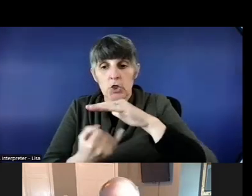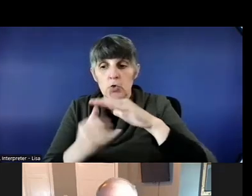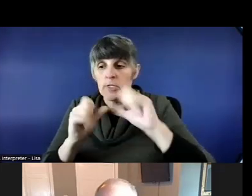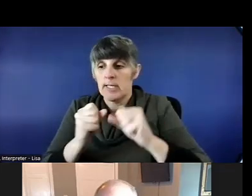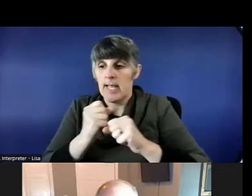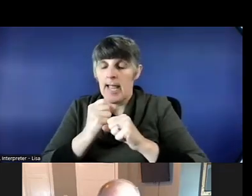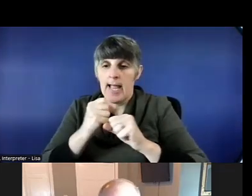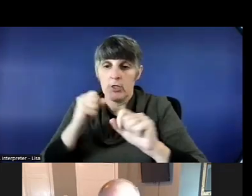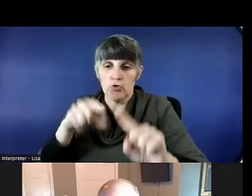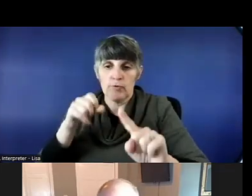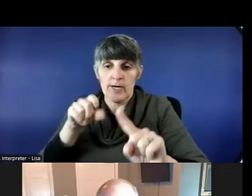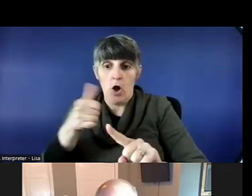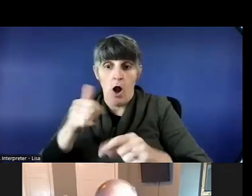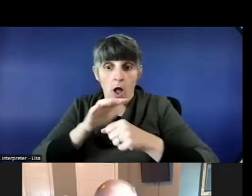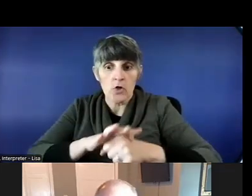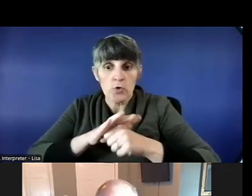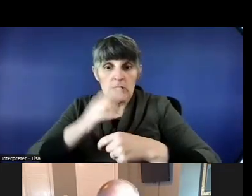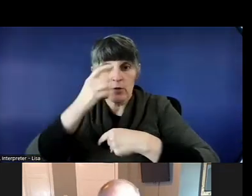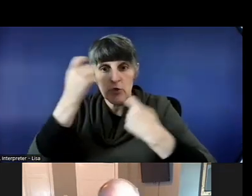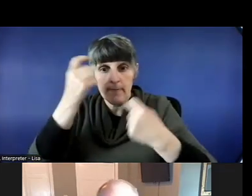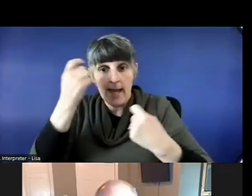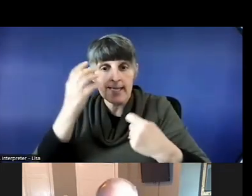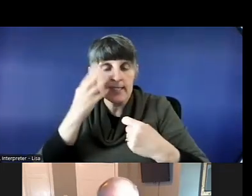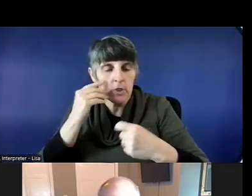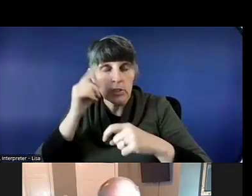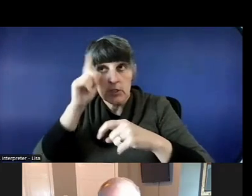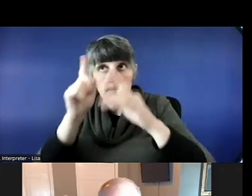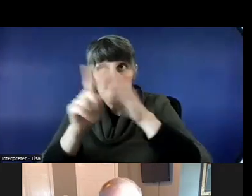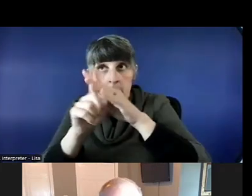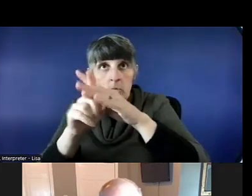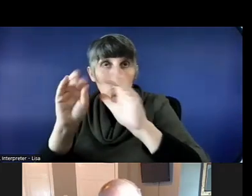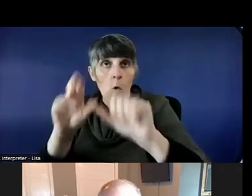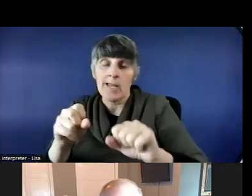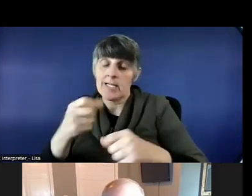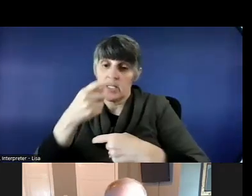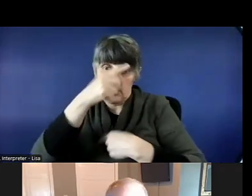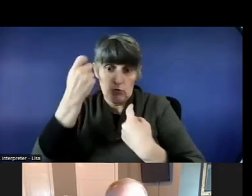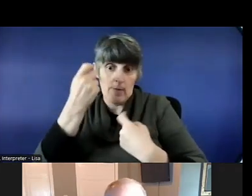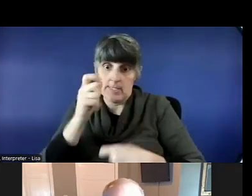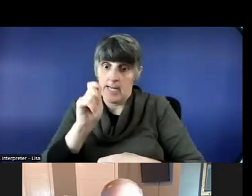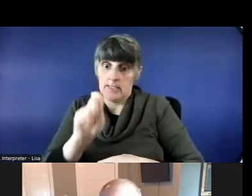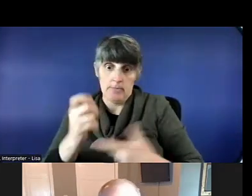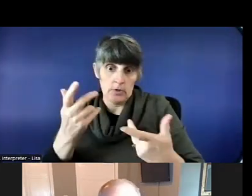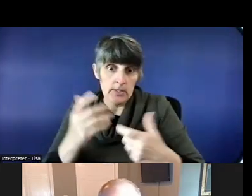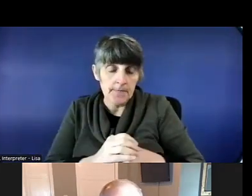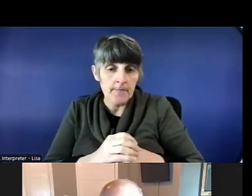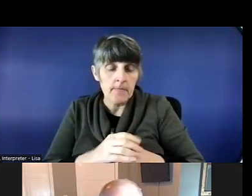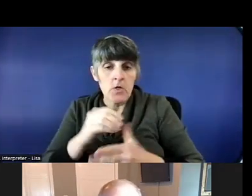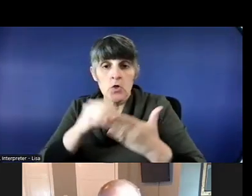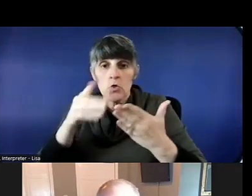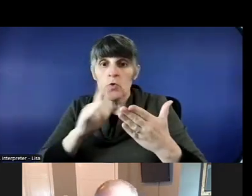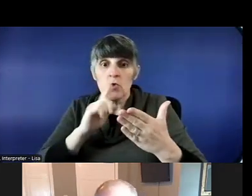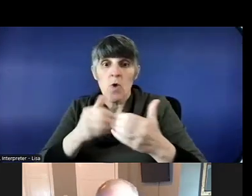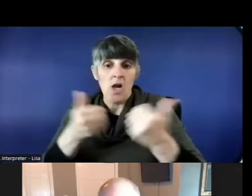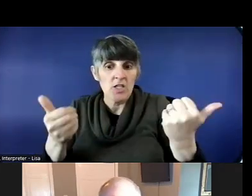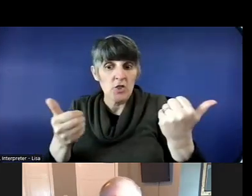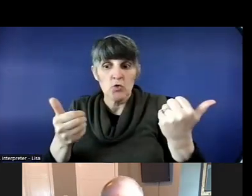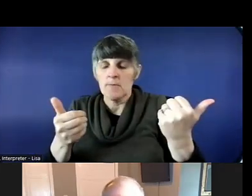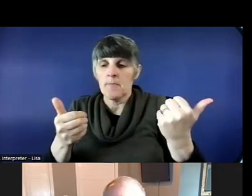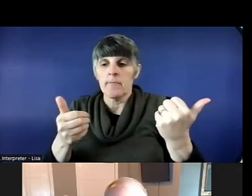trigger other stressful or traumatic experiences, or it can be traumatizing itself. Students who are excluded may experience